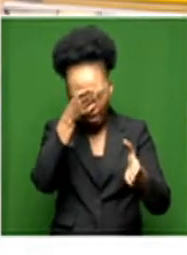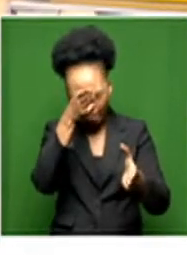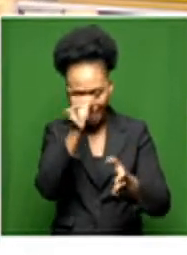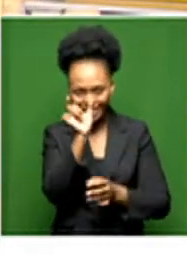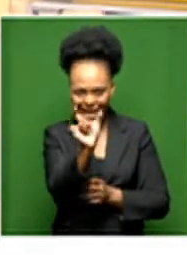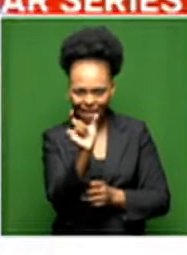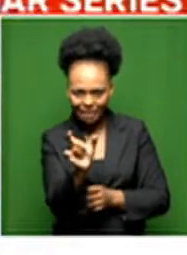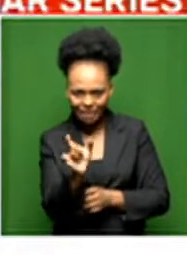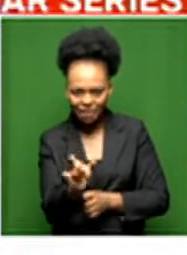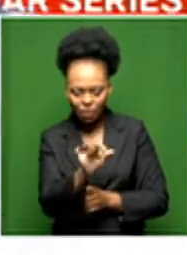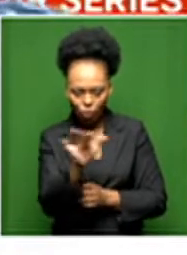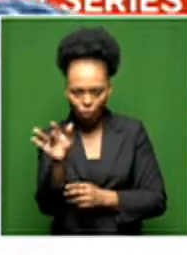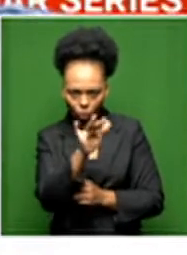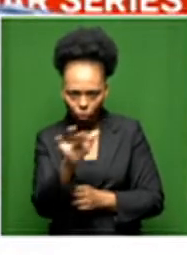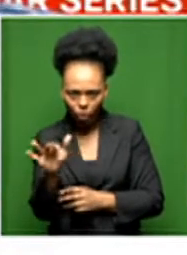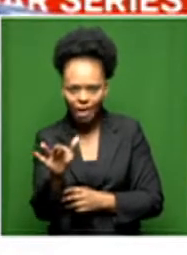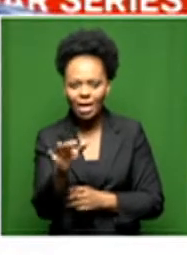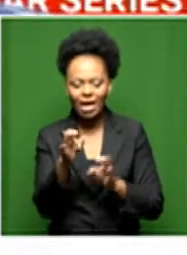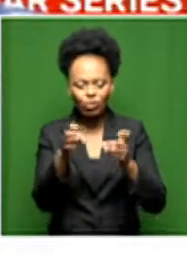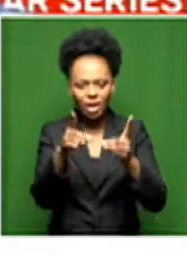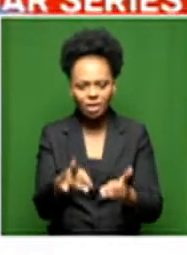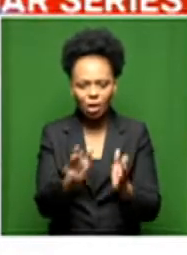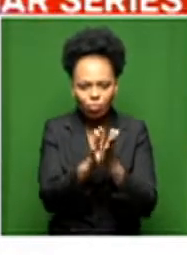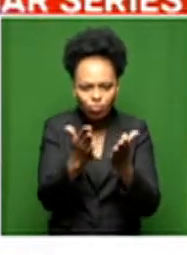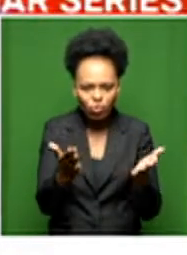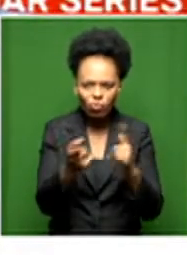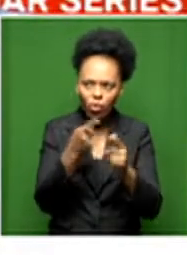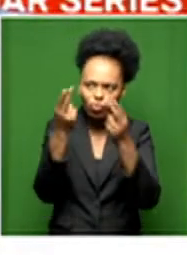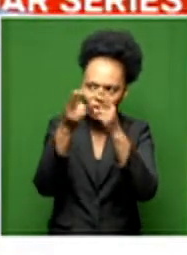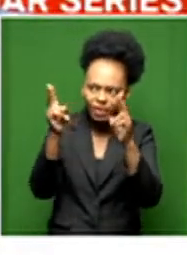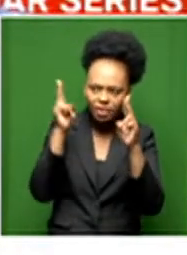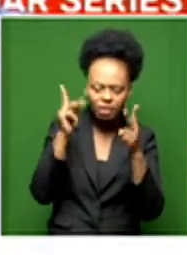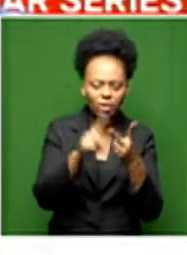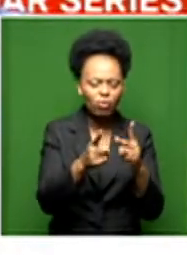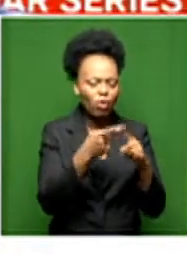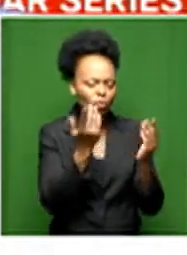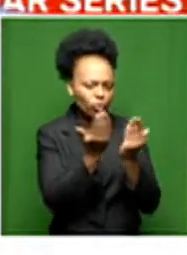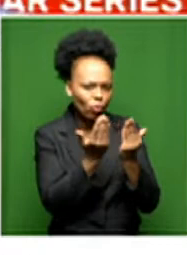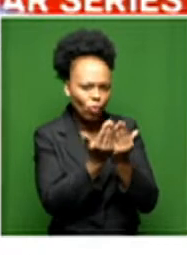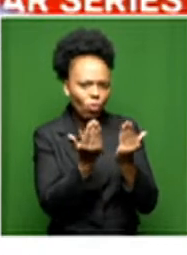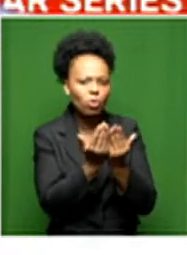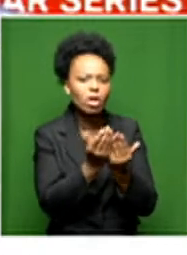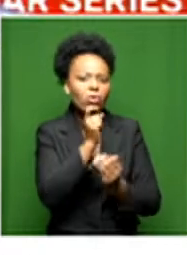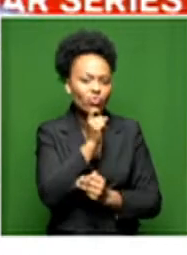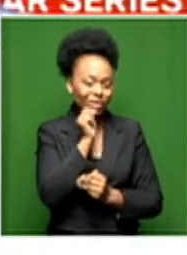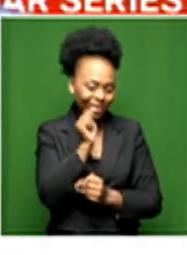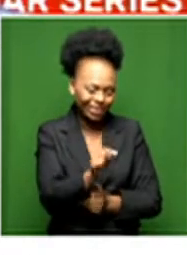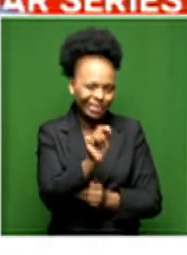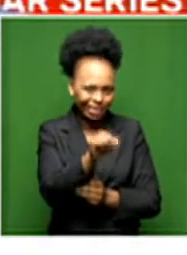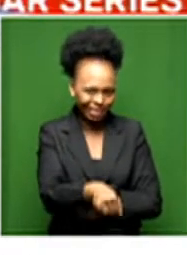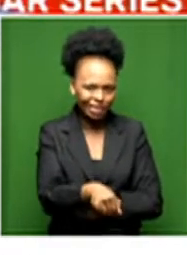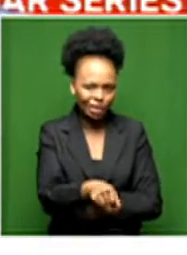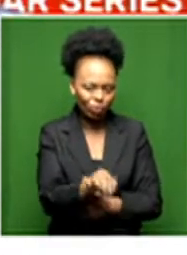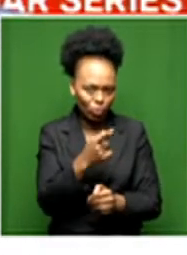which is also educational books that are prescribed from universities and schools. That is not a problem, but